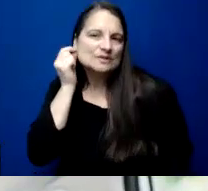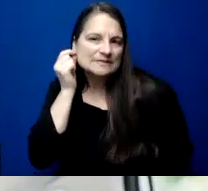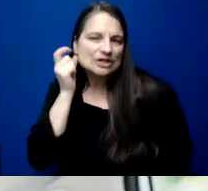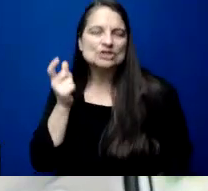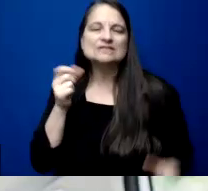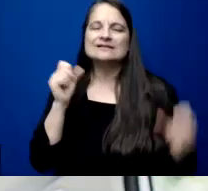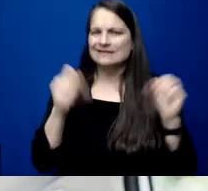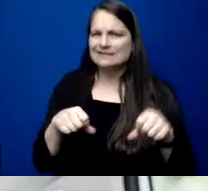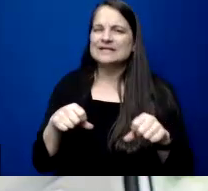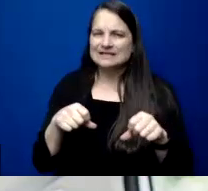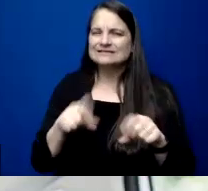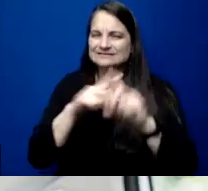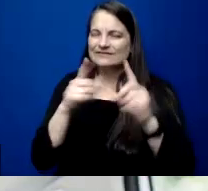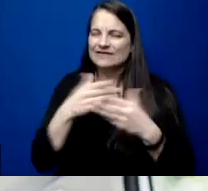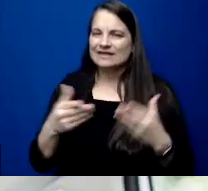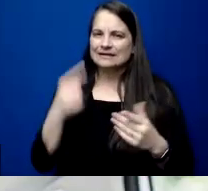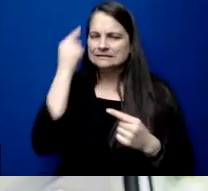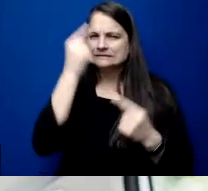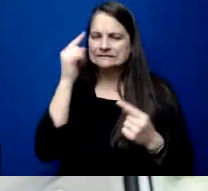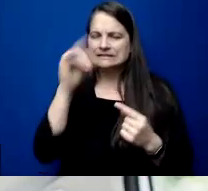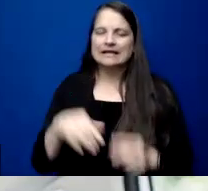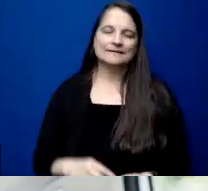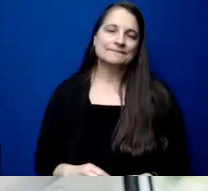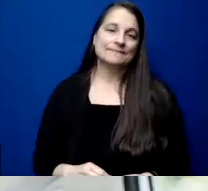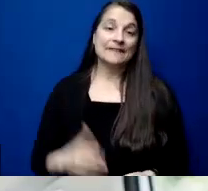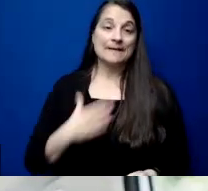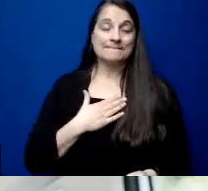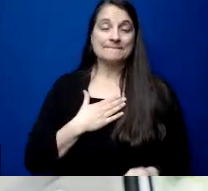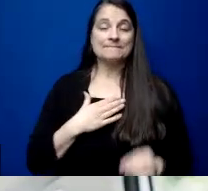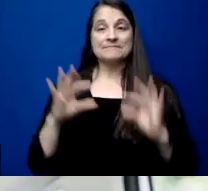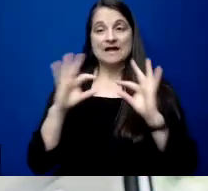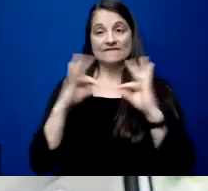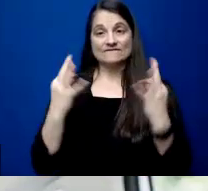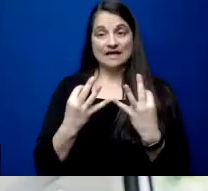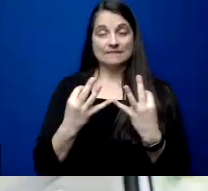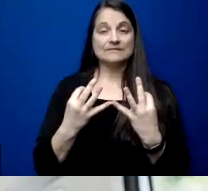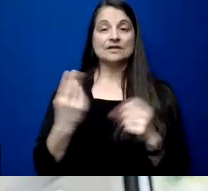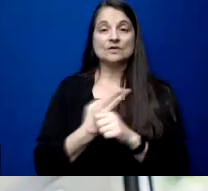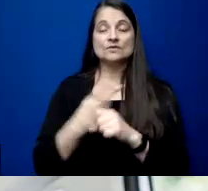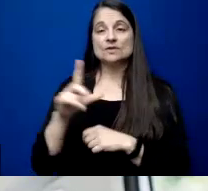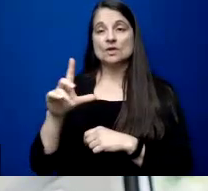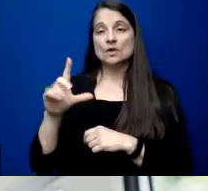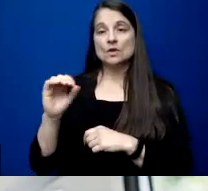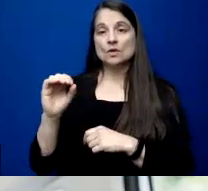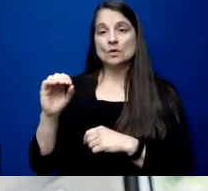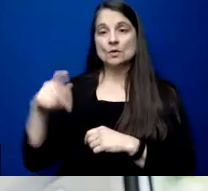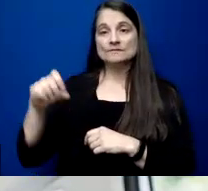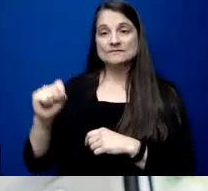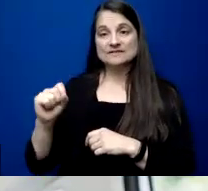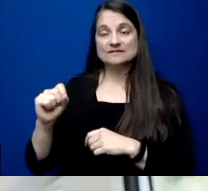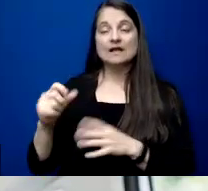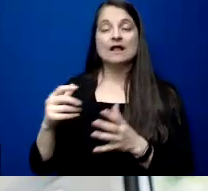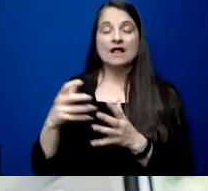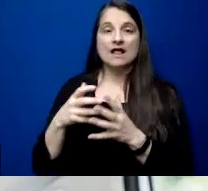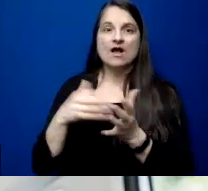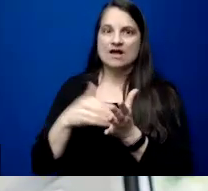be different comfort factors to consider. My family uses loops a lot. They're really nice because they are very